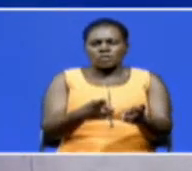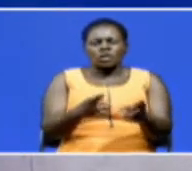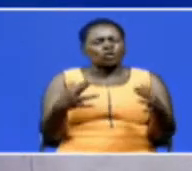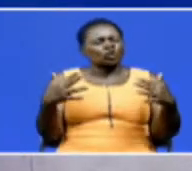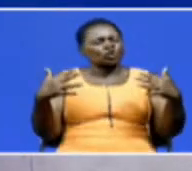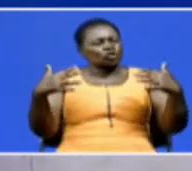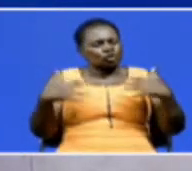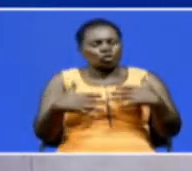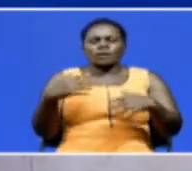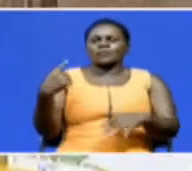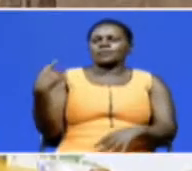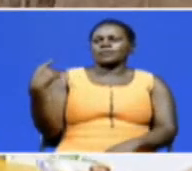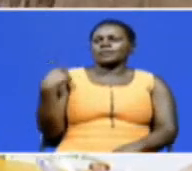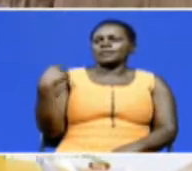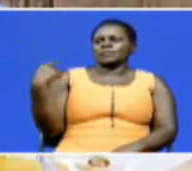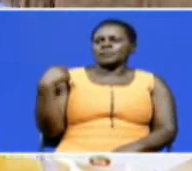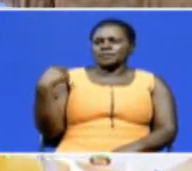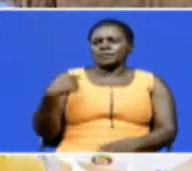alarming numbers.